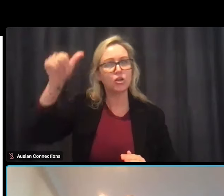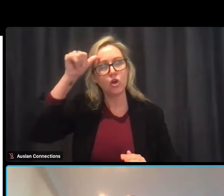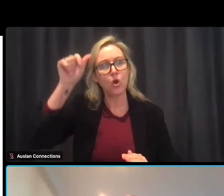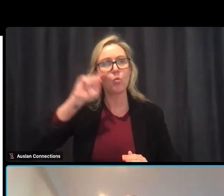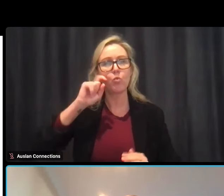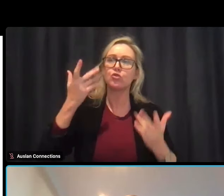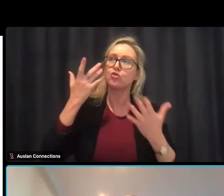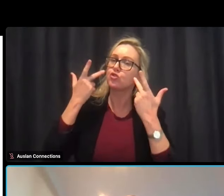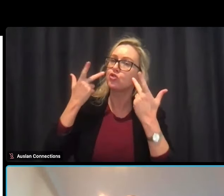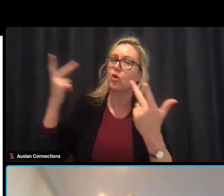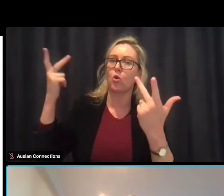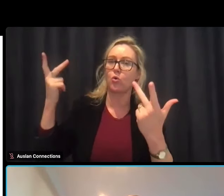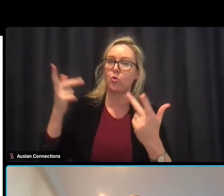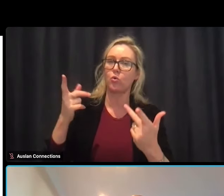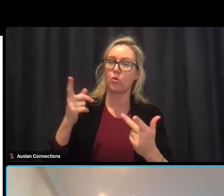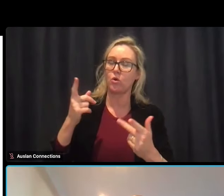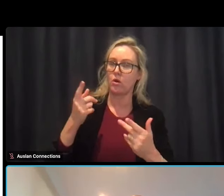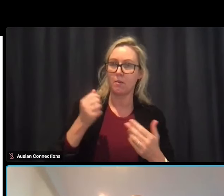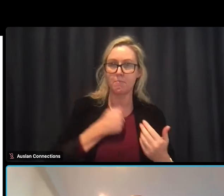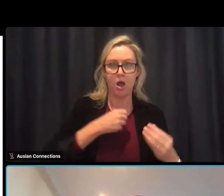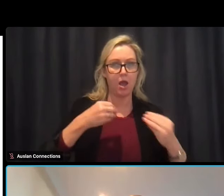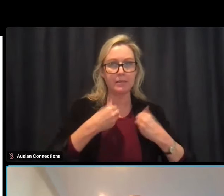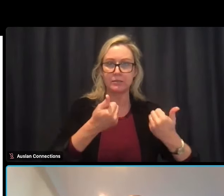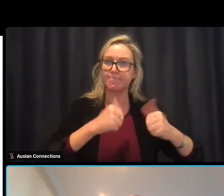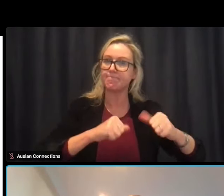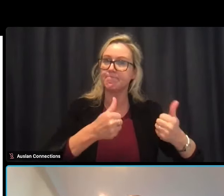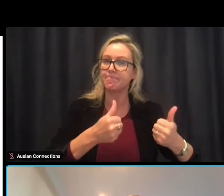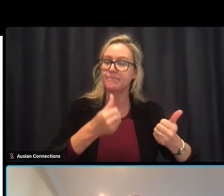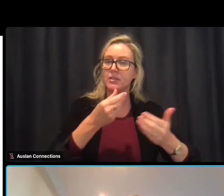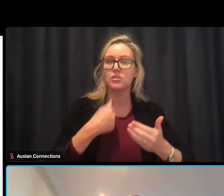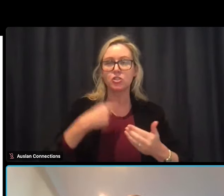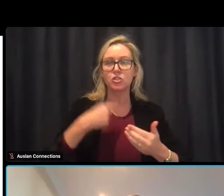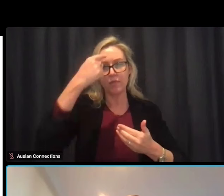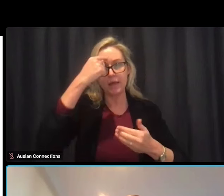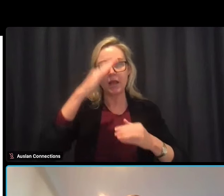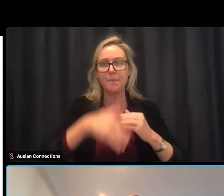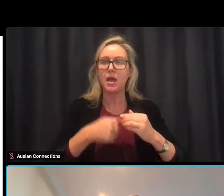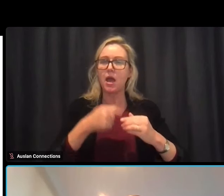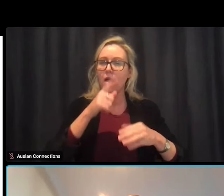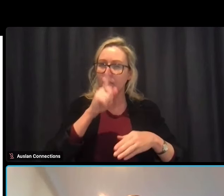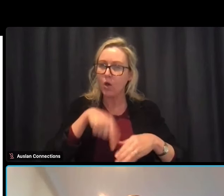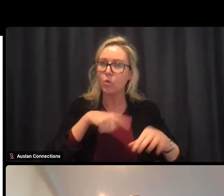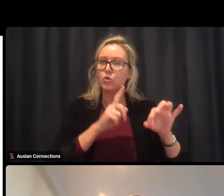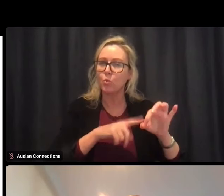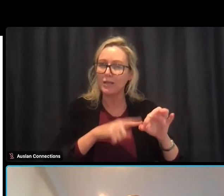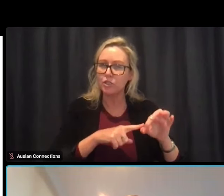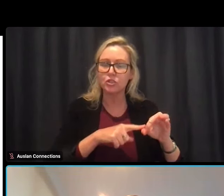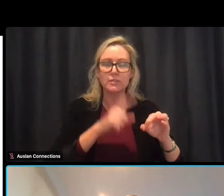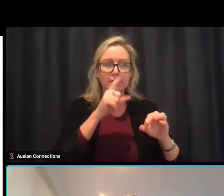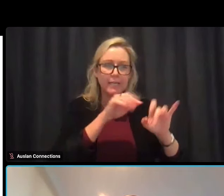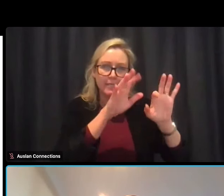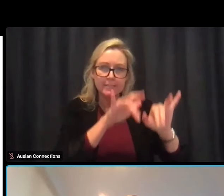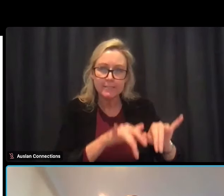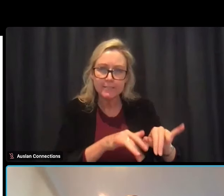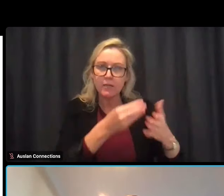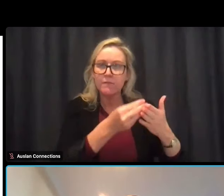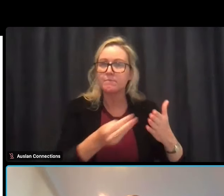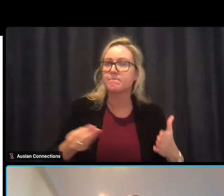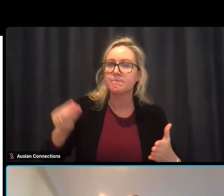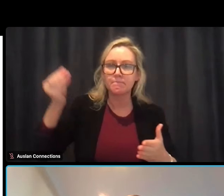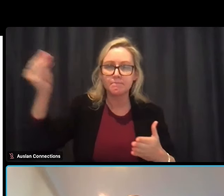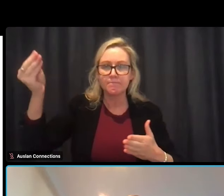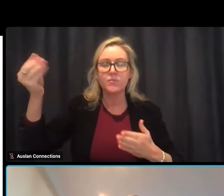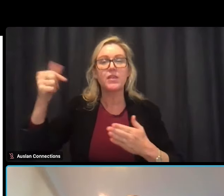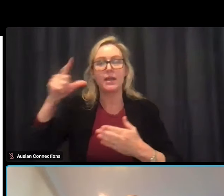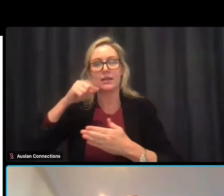your organisation is performing. And I think if you ask those fundamental questions, then we can get down to some of the more